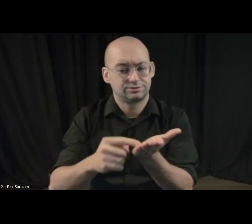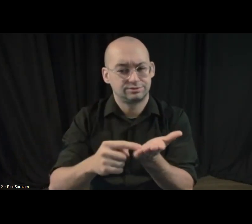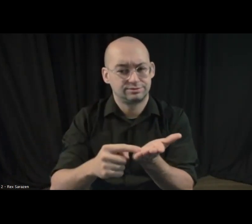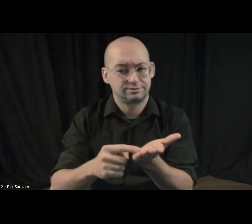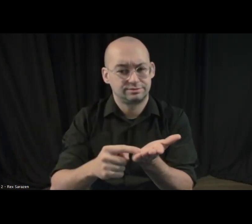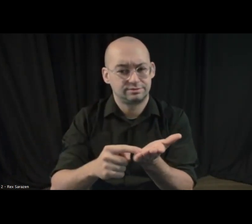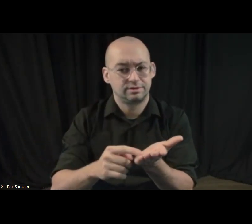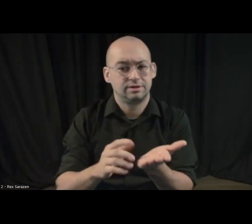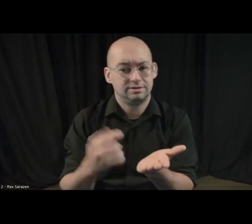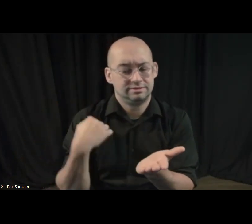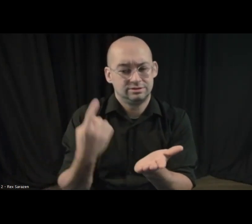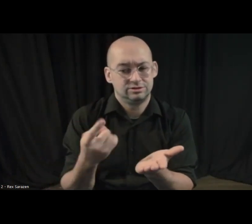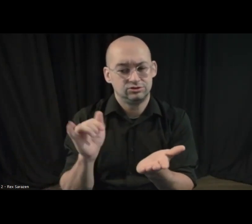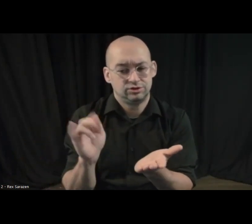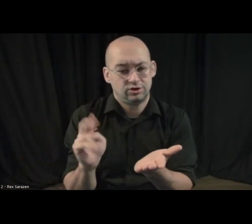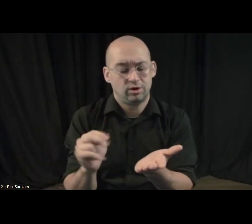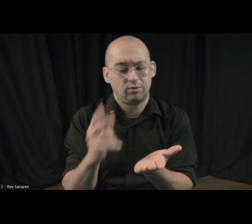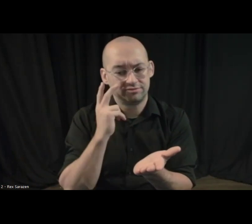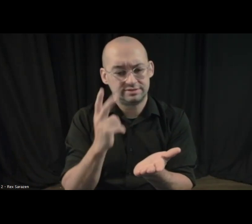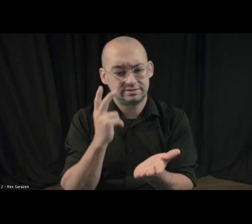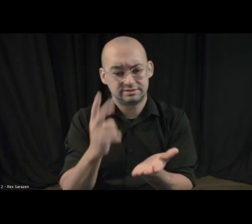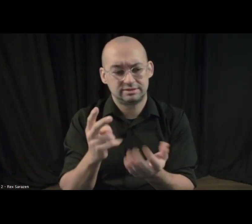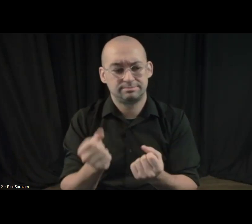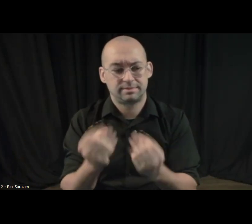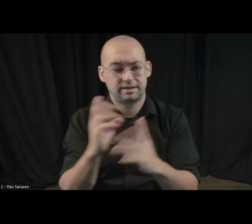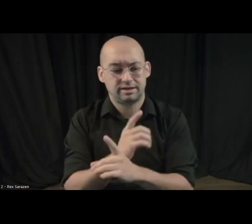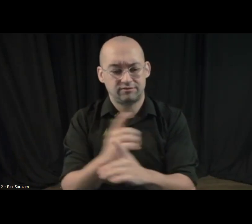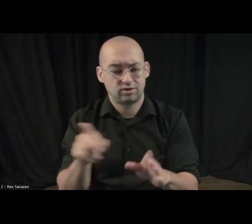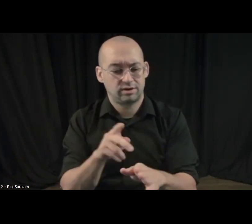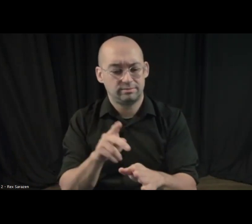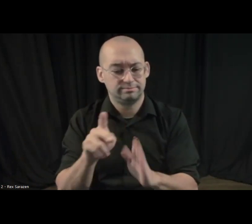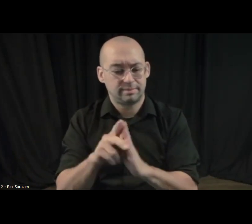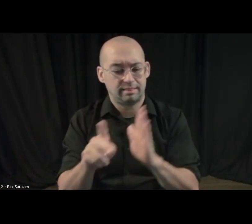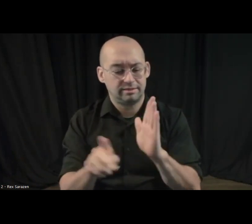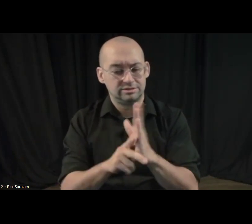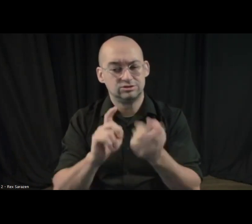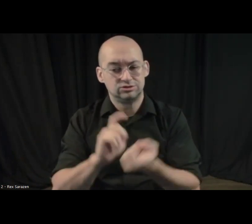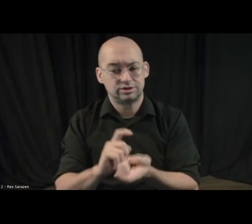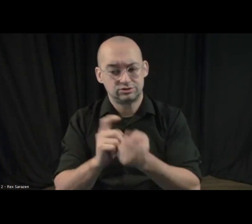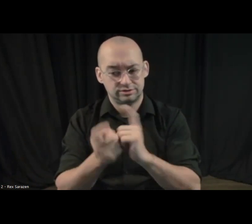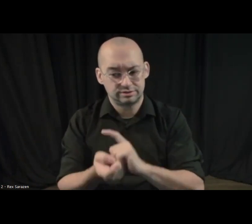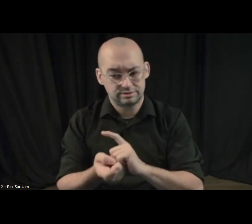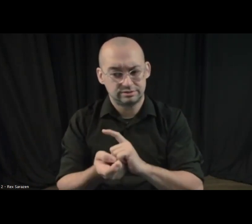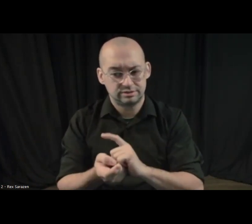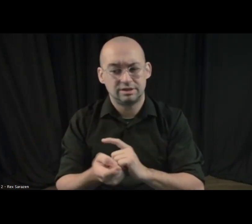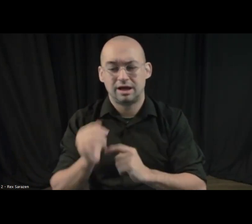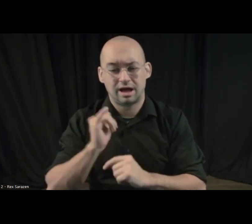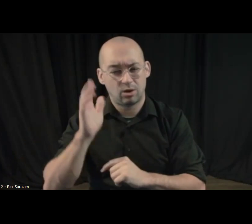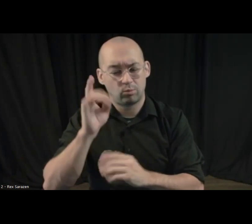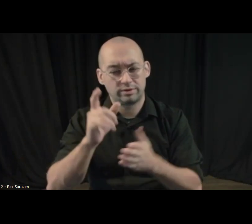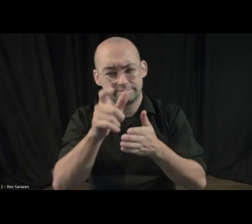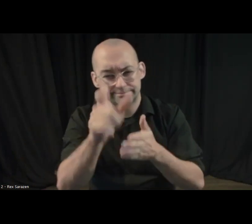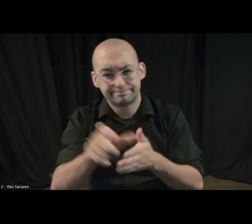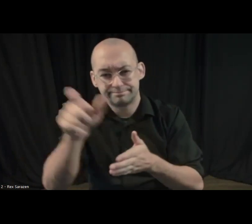So since January, we've seen a number of different policy changes. I would sort of categorize them in three